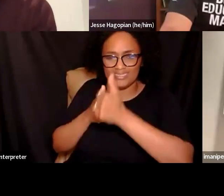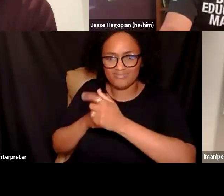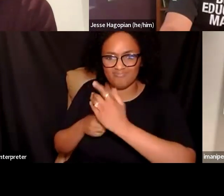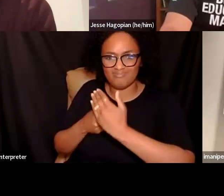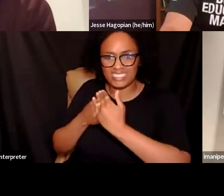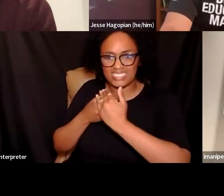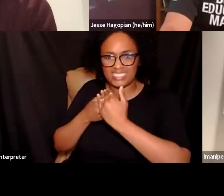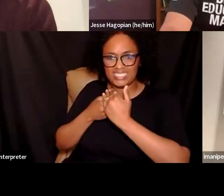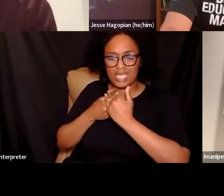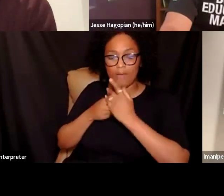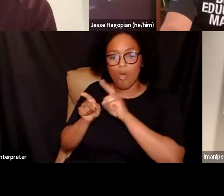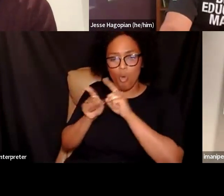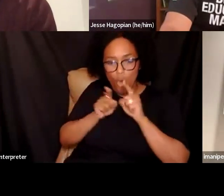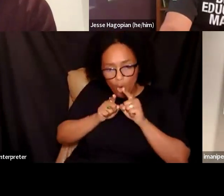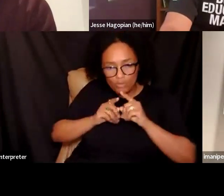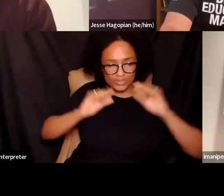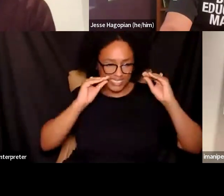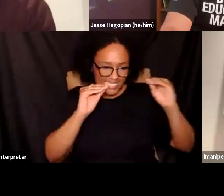they're teaching towards.